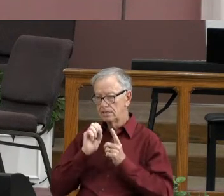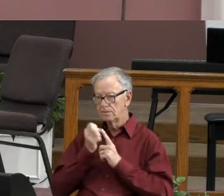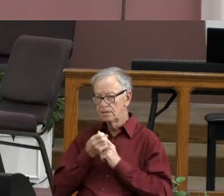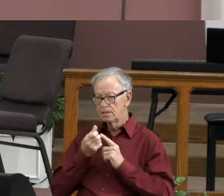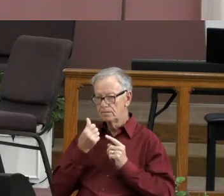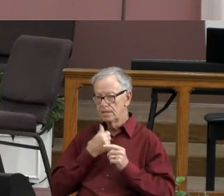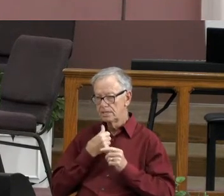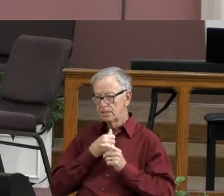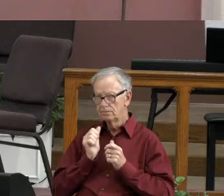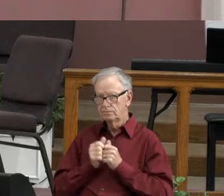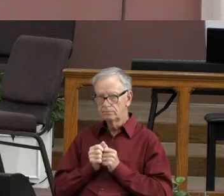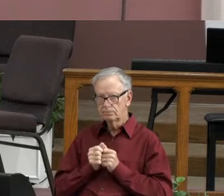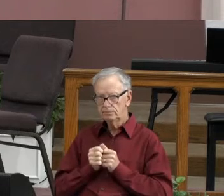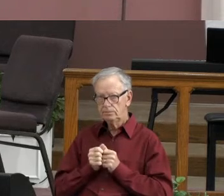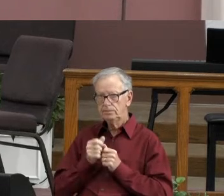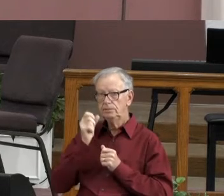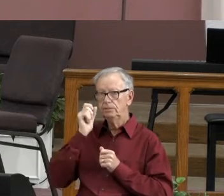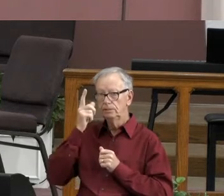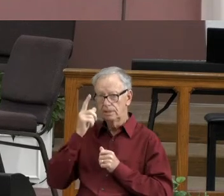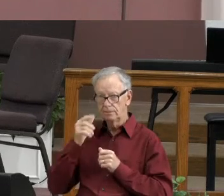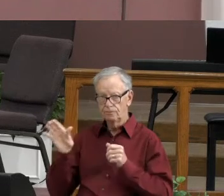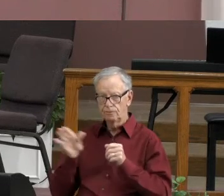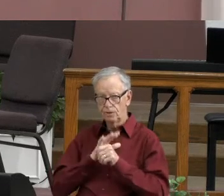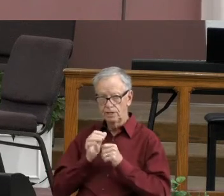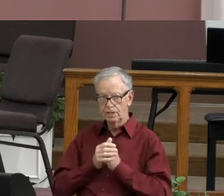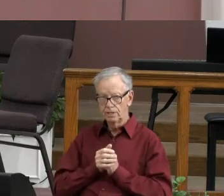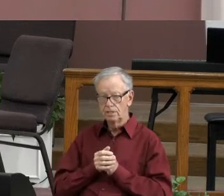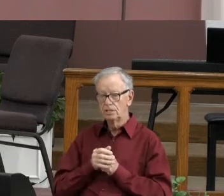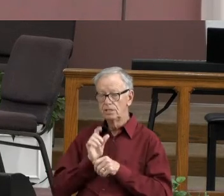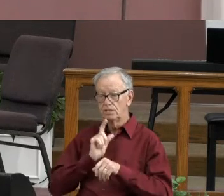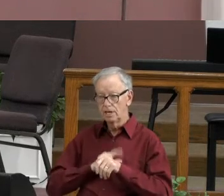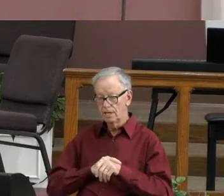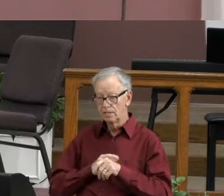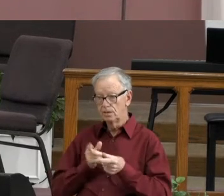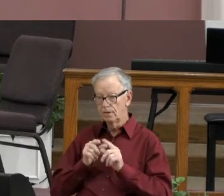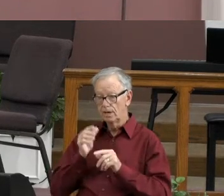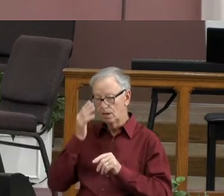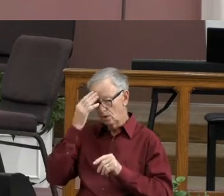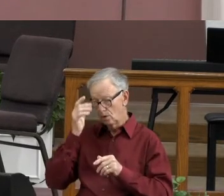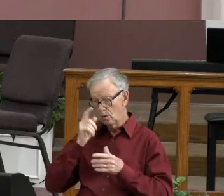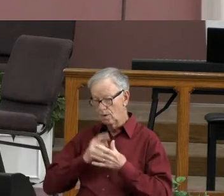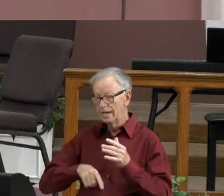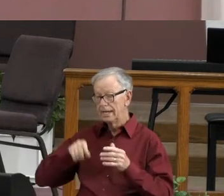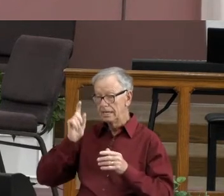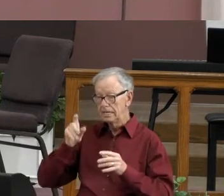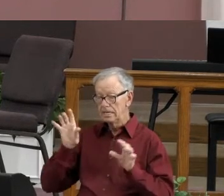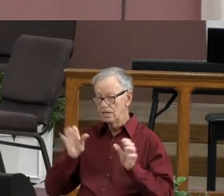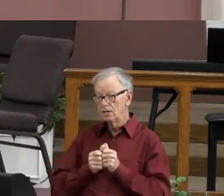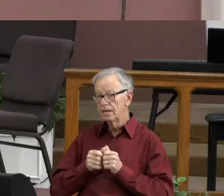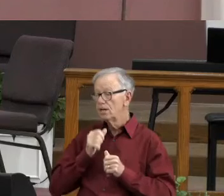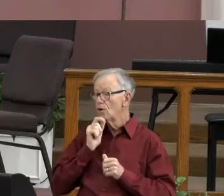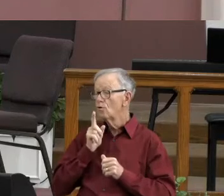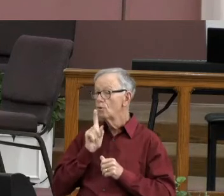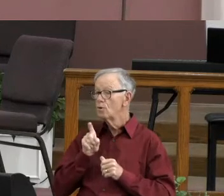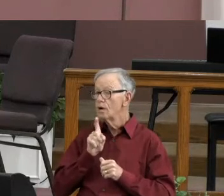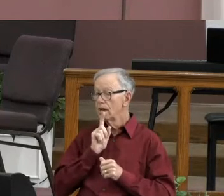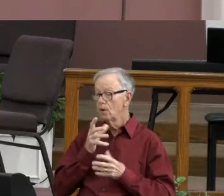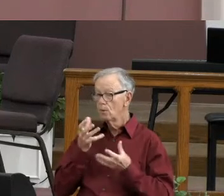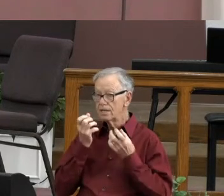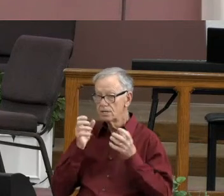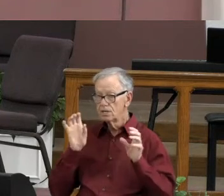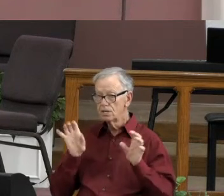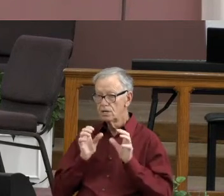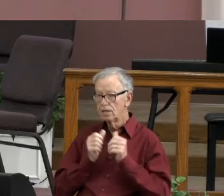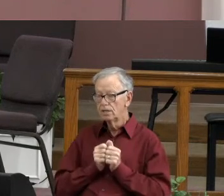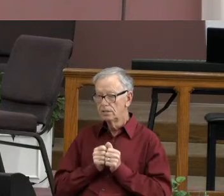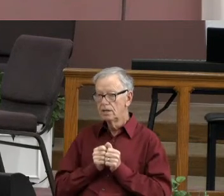myself, and I understand fully. There are times when I know what I need to do, but I don't really want to do it. The